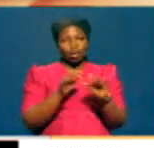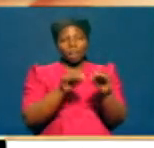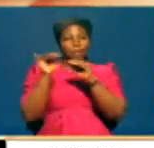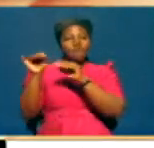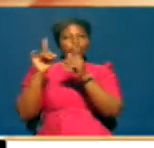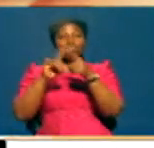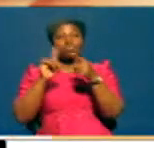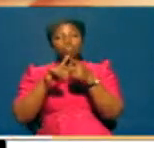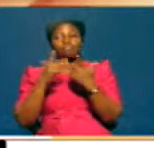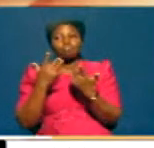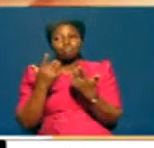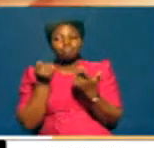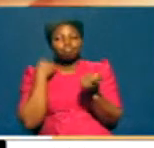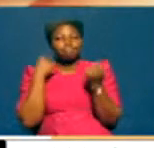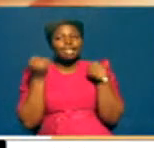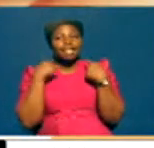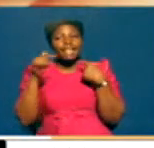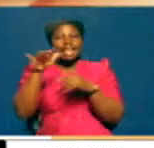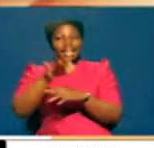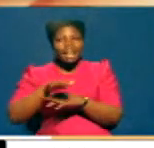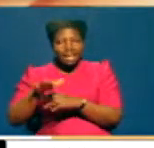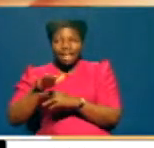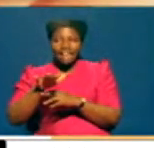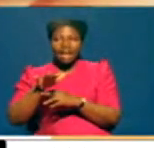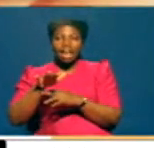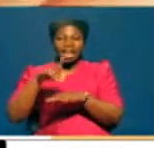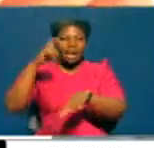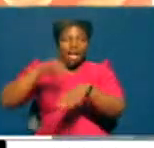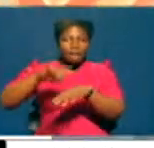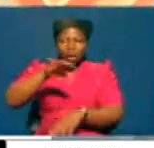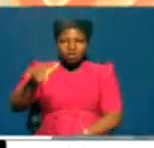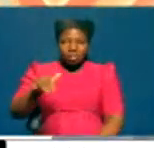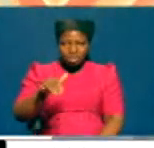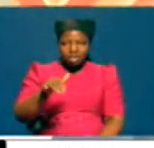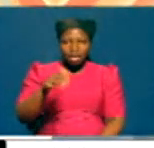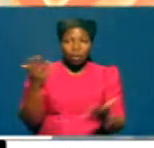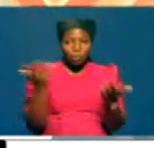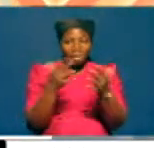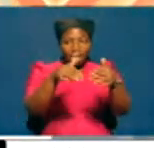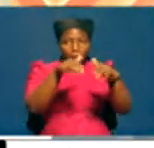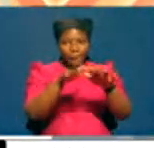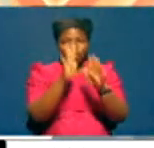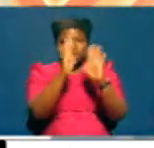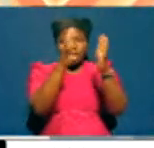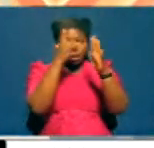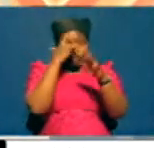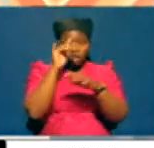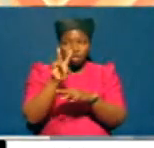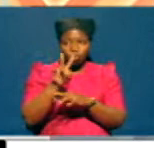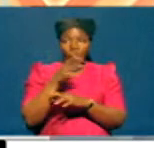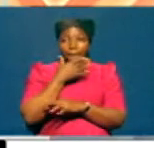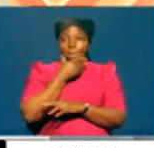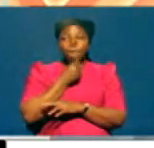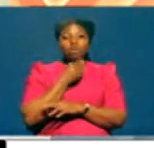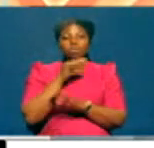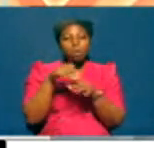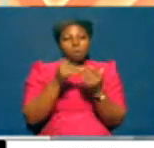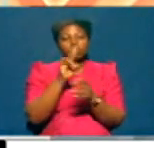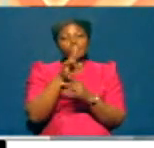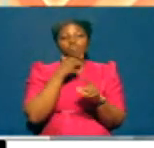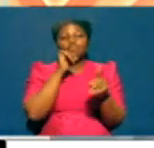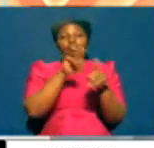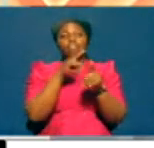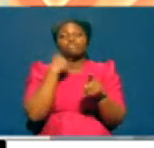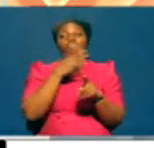the well-known T zone of Kianjokoma in Embu County, where the burial ceremony of the two boys or the two brothers who died under